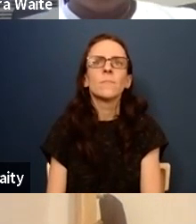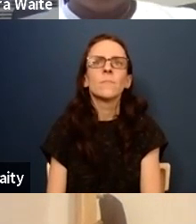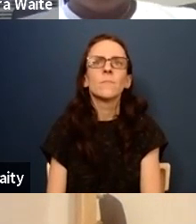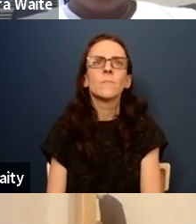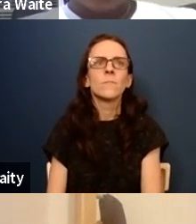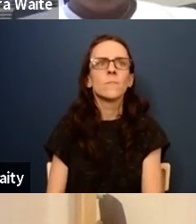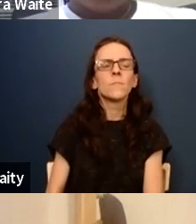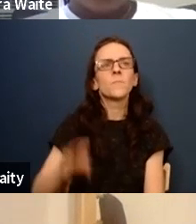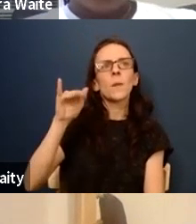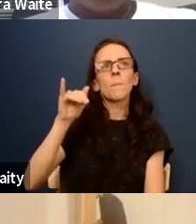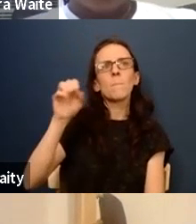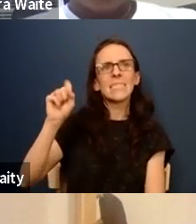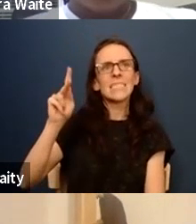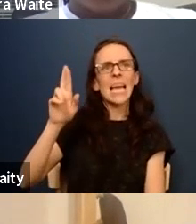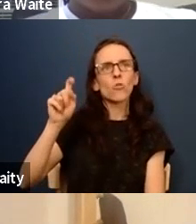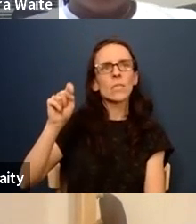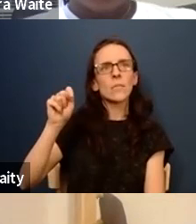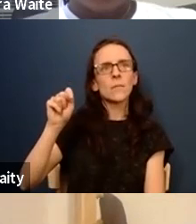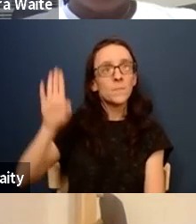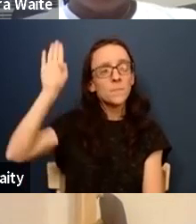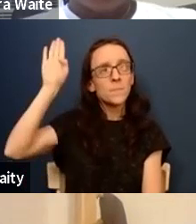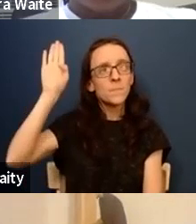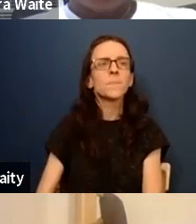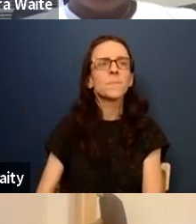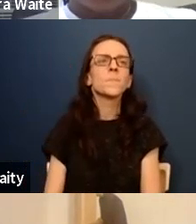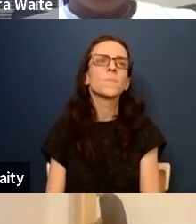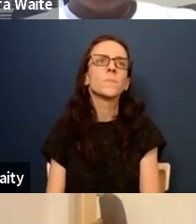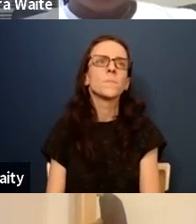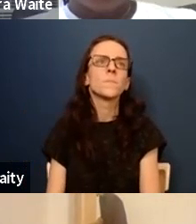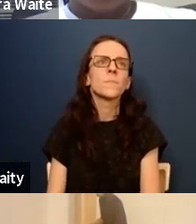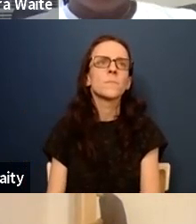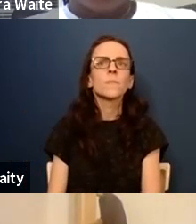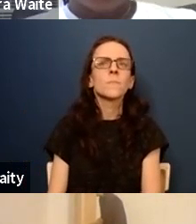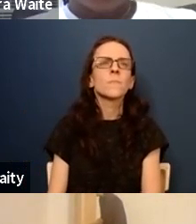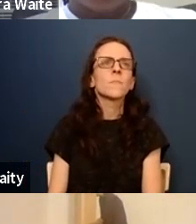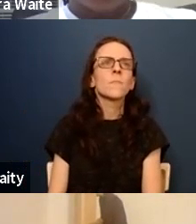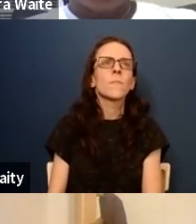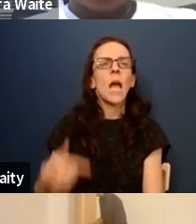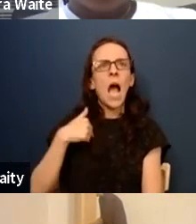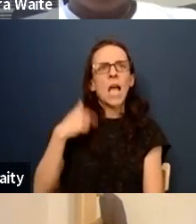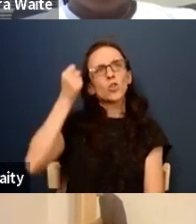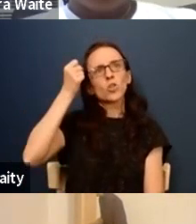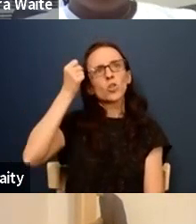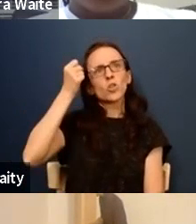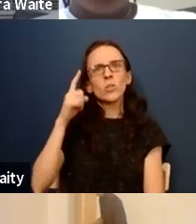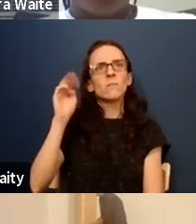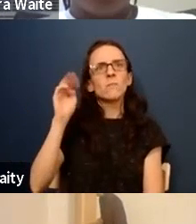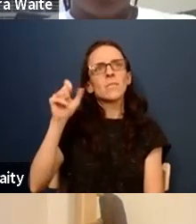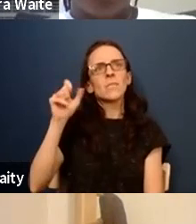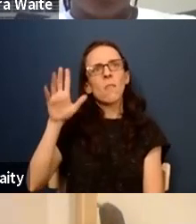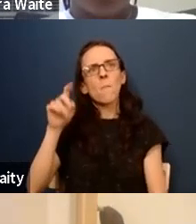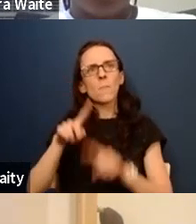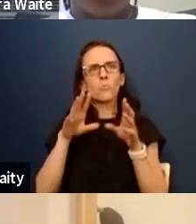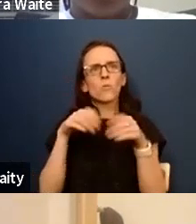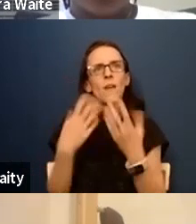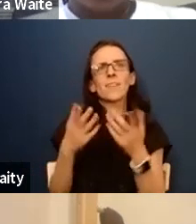Ms. Garrett, did you have your hand raised? Or yeah, I understood what Ms. Lum was asking and was providing the same answer as Ms. Grassa, that there would